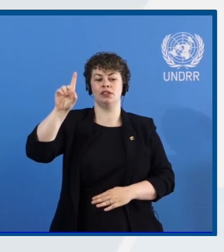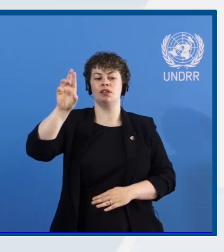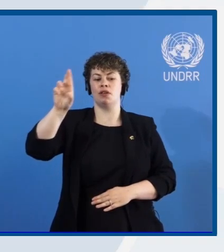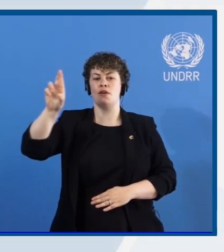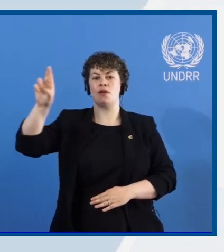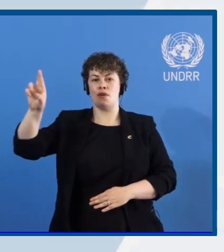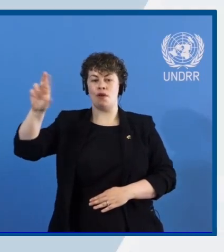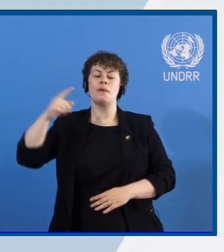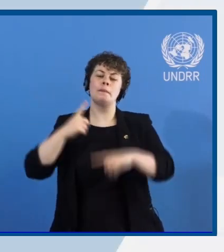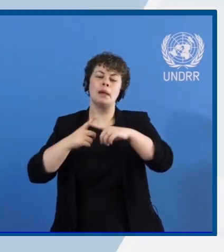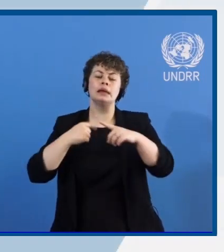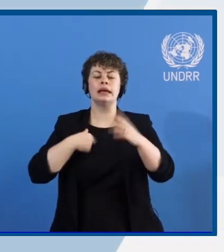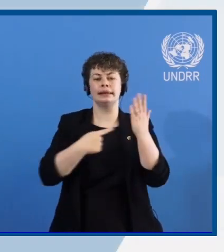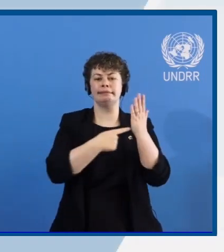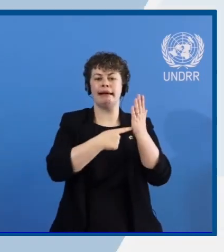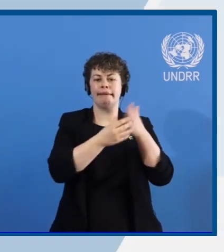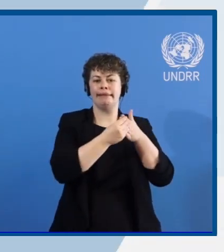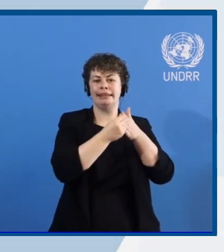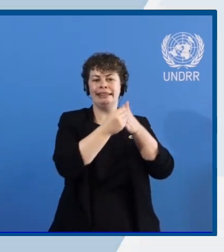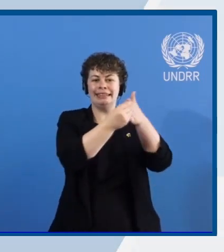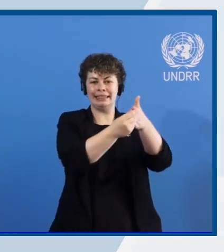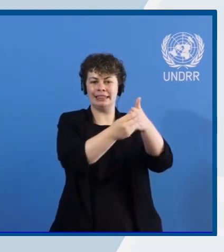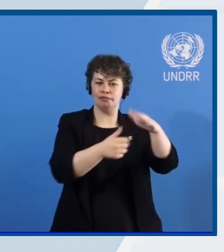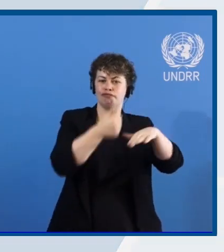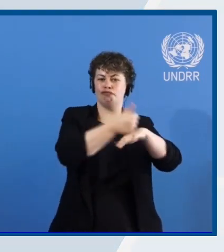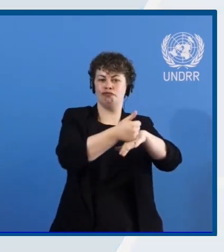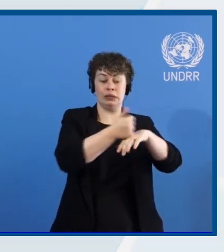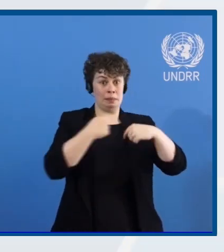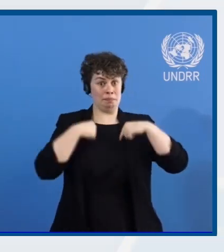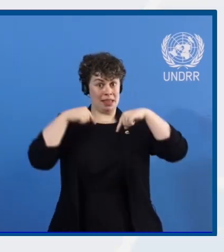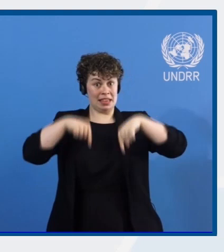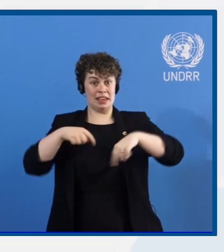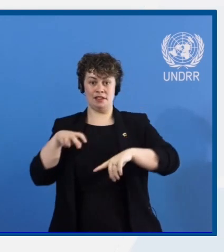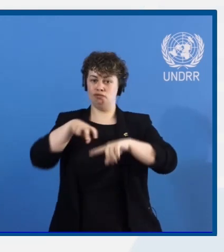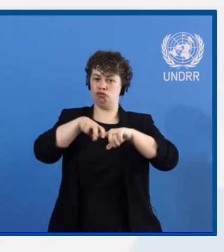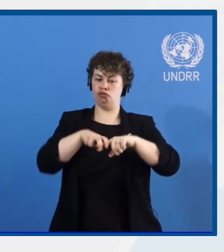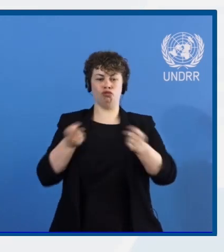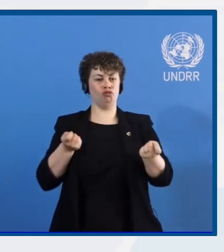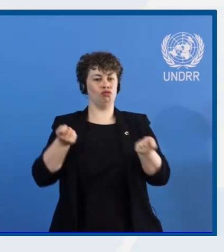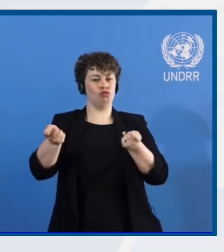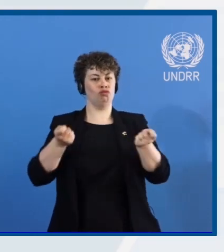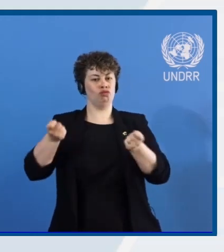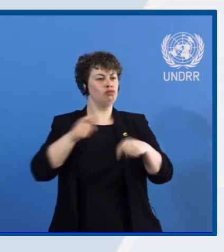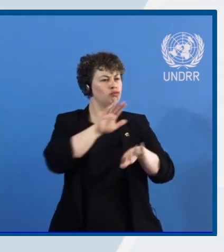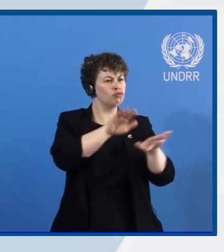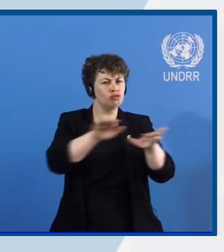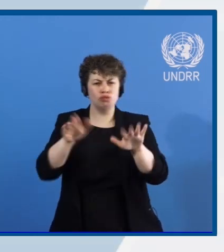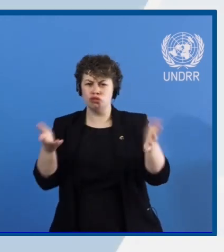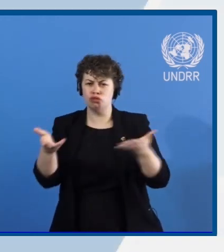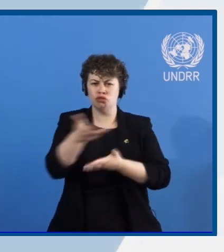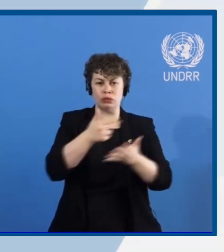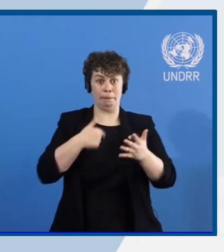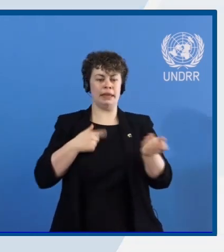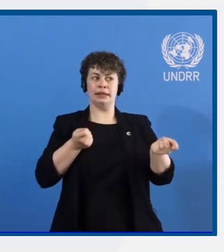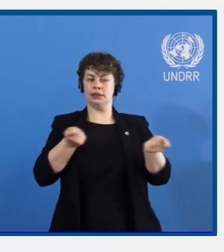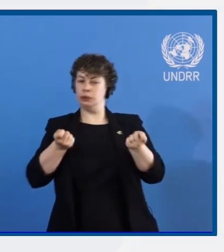Recovery. I have the pleasure of moderating this thematic session, which will explore some of the key obstacles